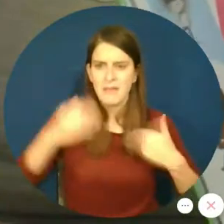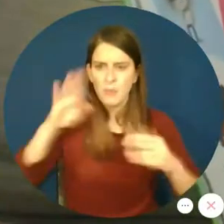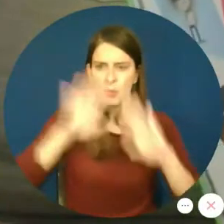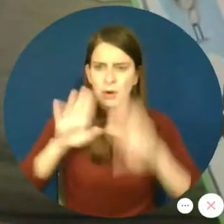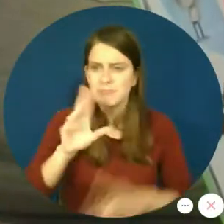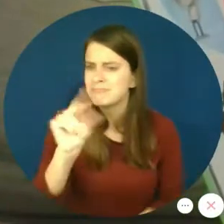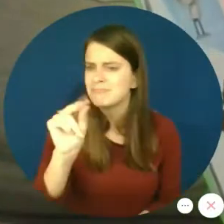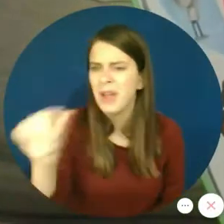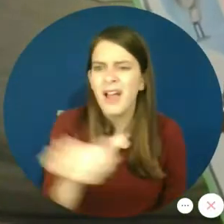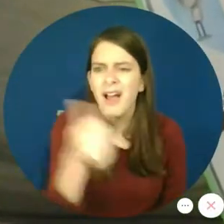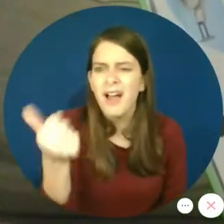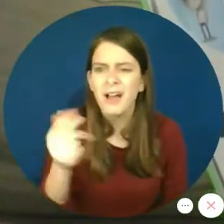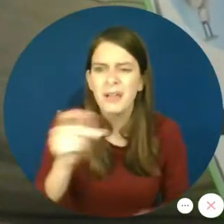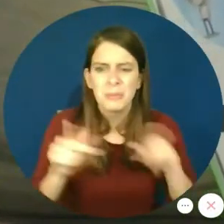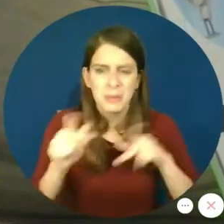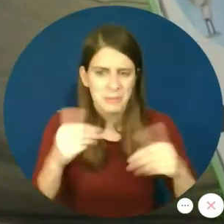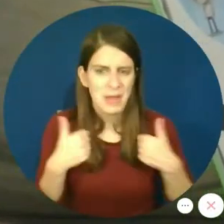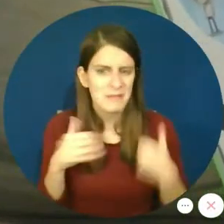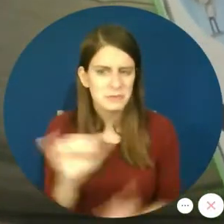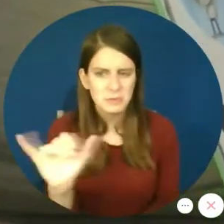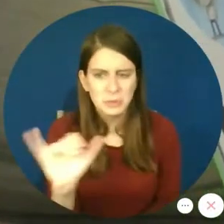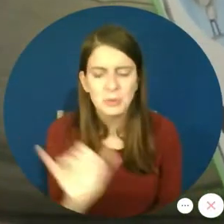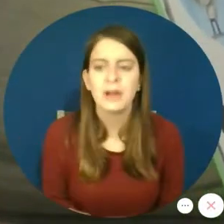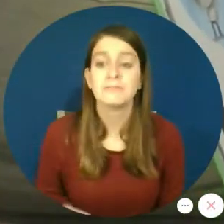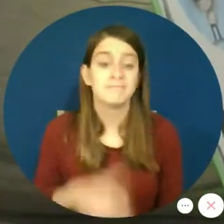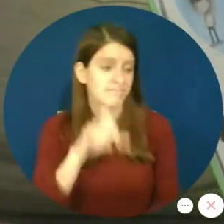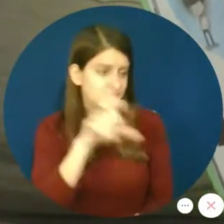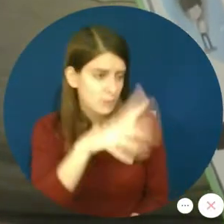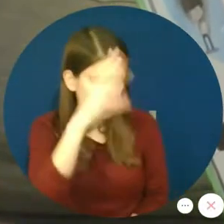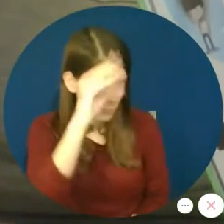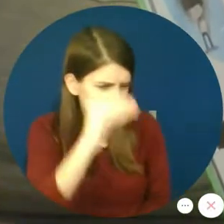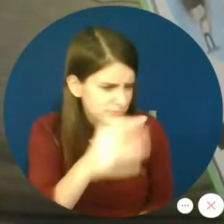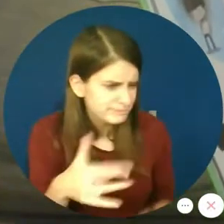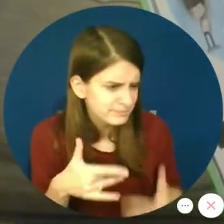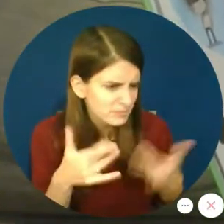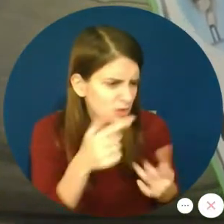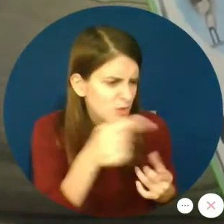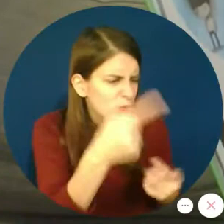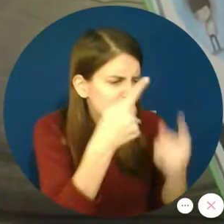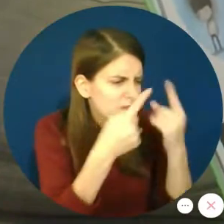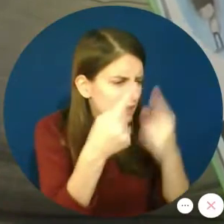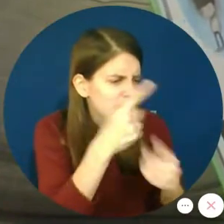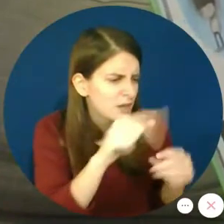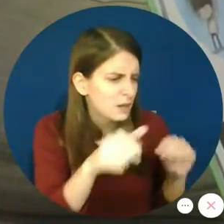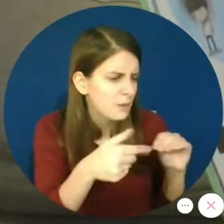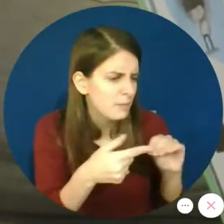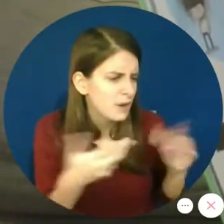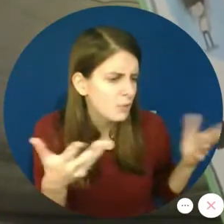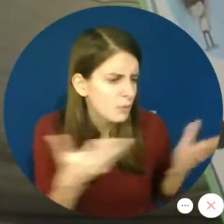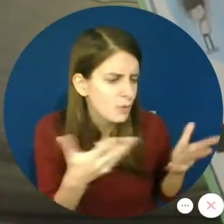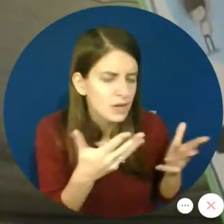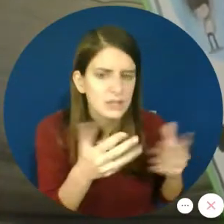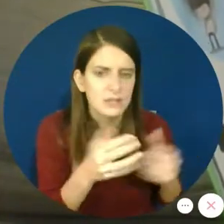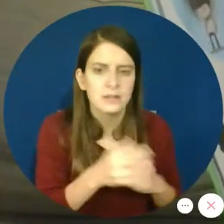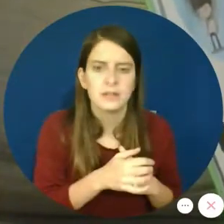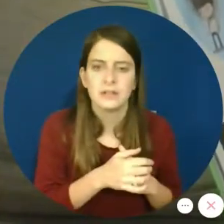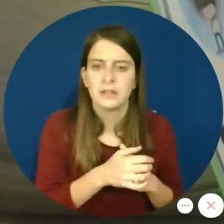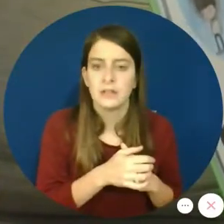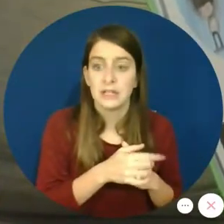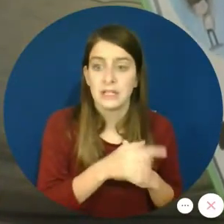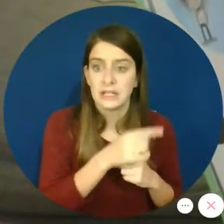too. She asked the boy what was on his mind, and as he told her, the strangest thing